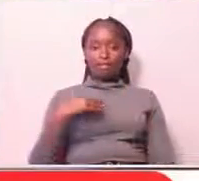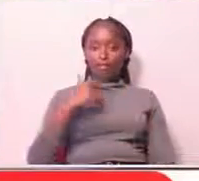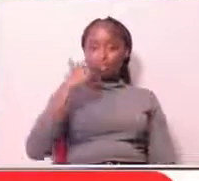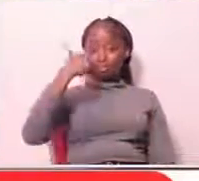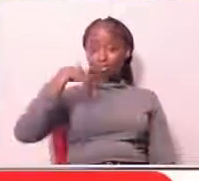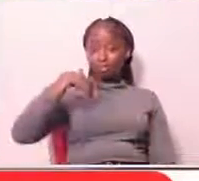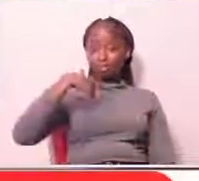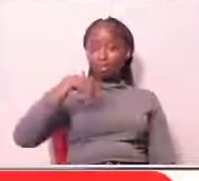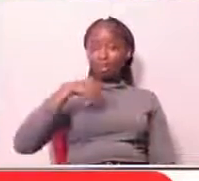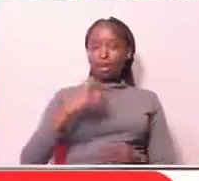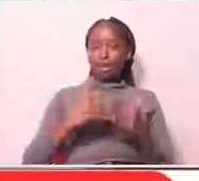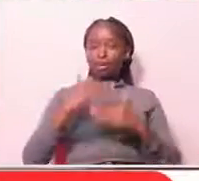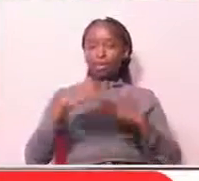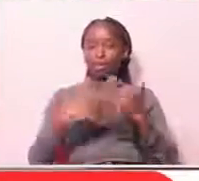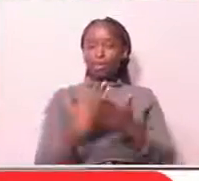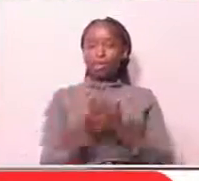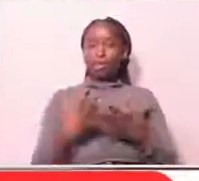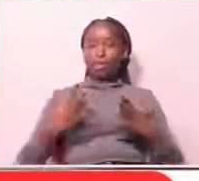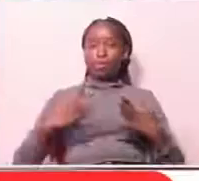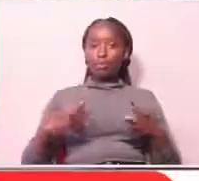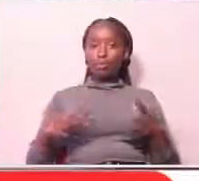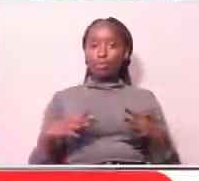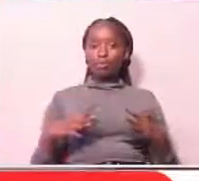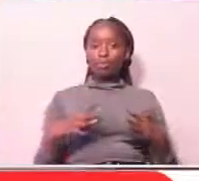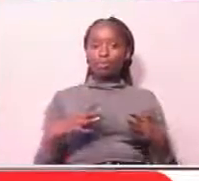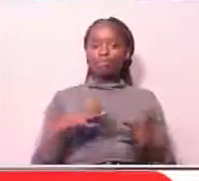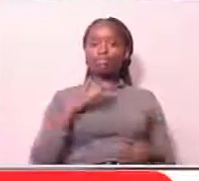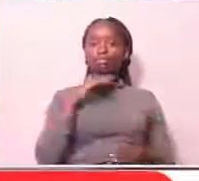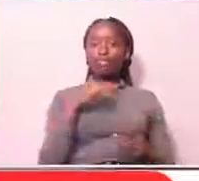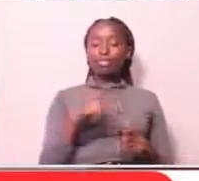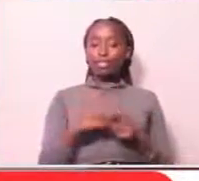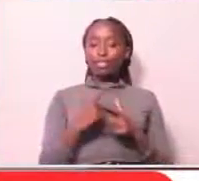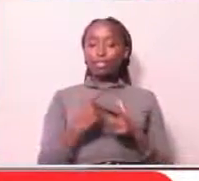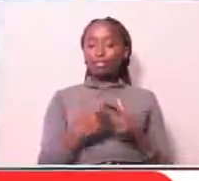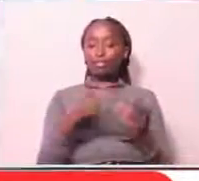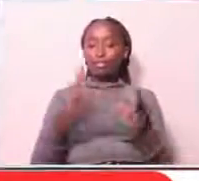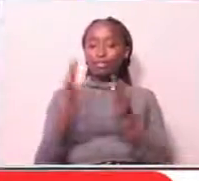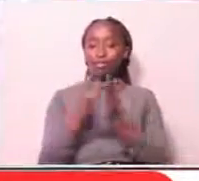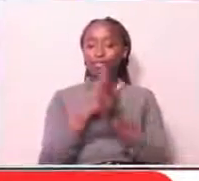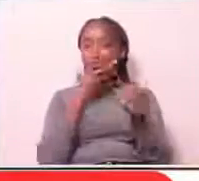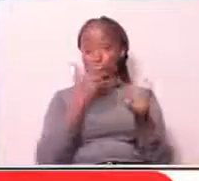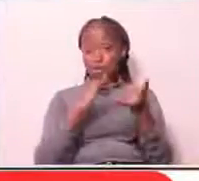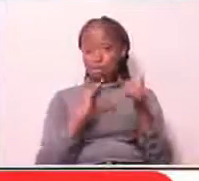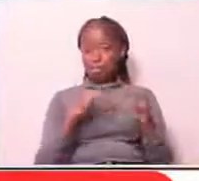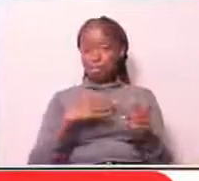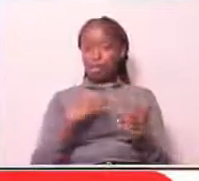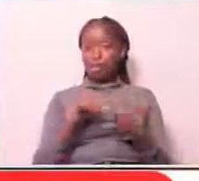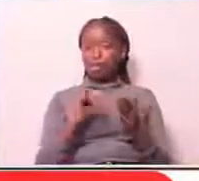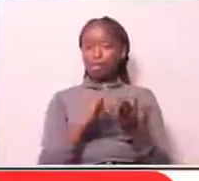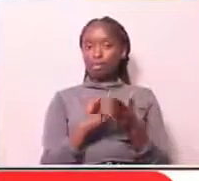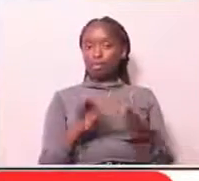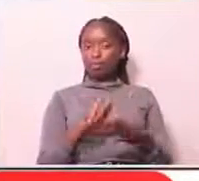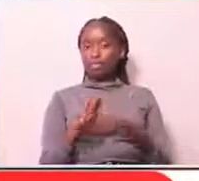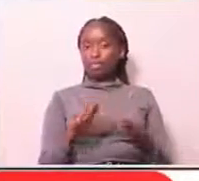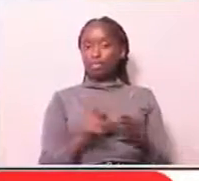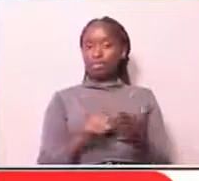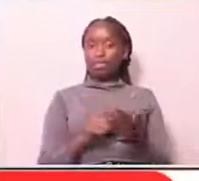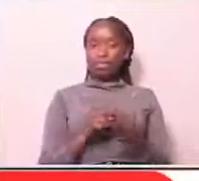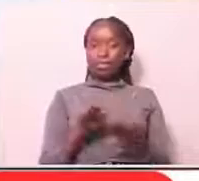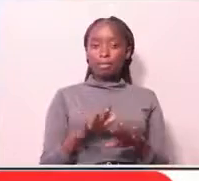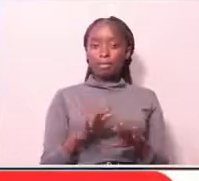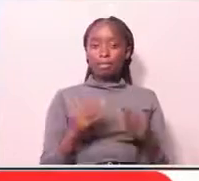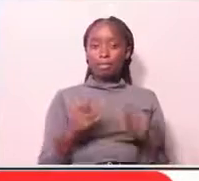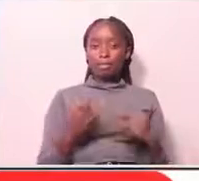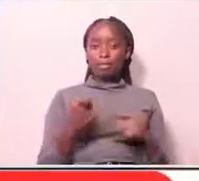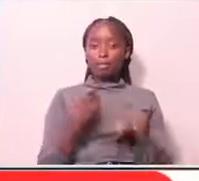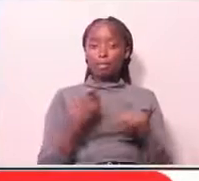out, I managed to get my husband dead in the city mortuary. At this point here, I lost 3 teeth